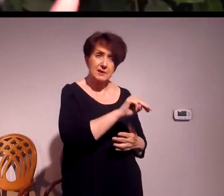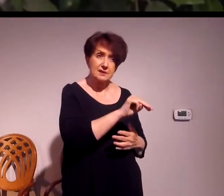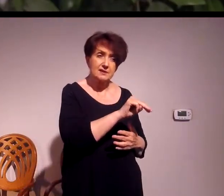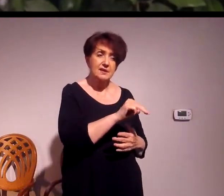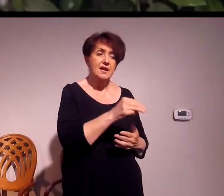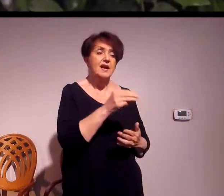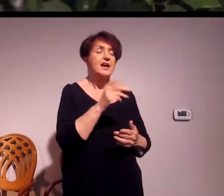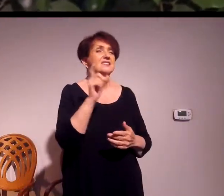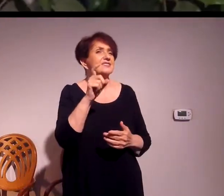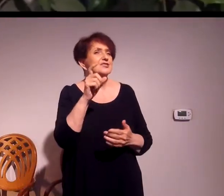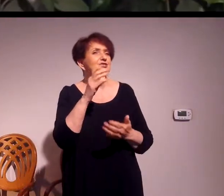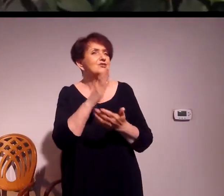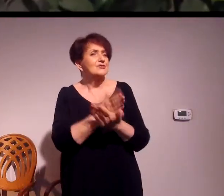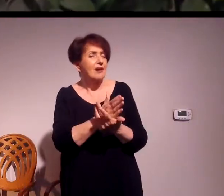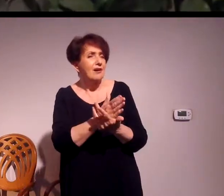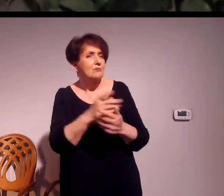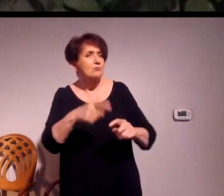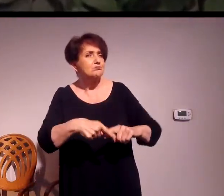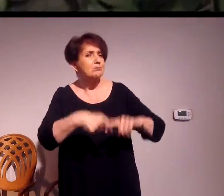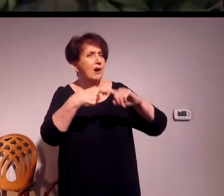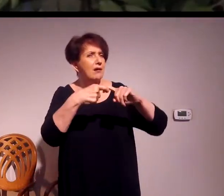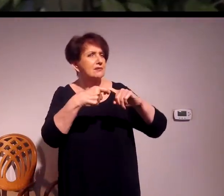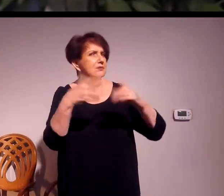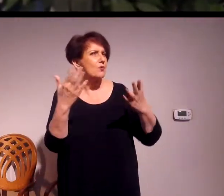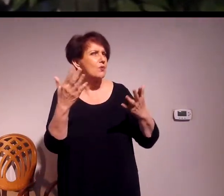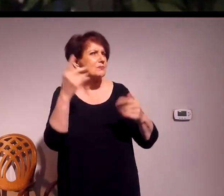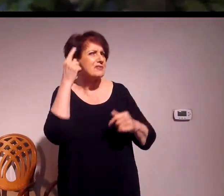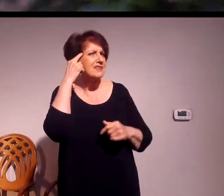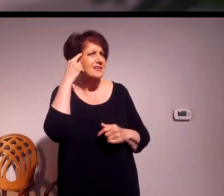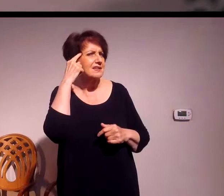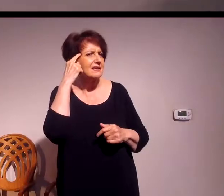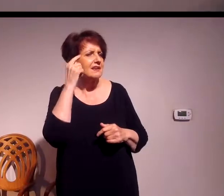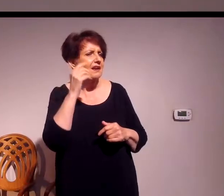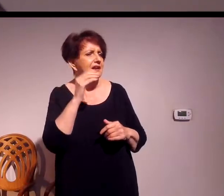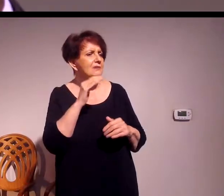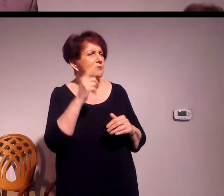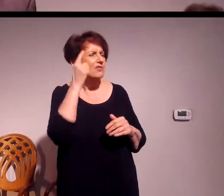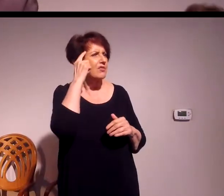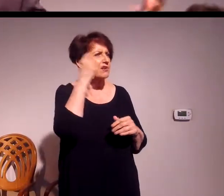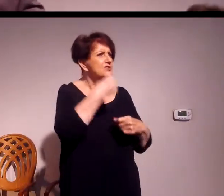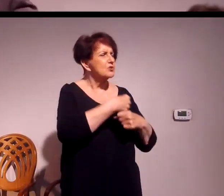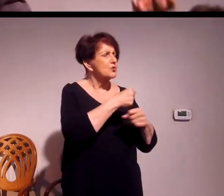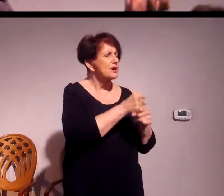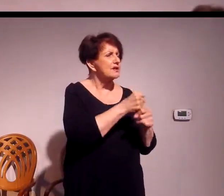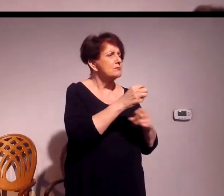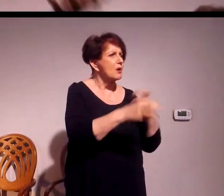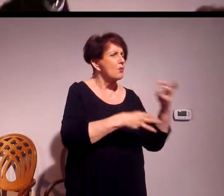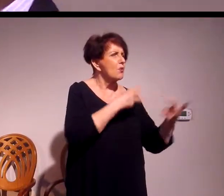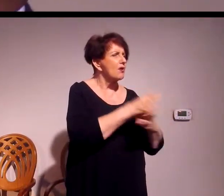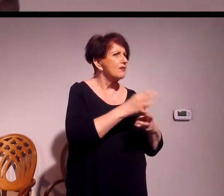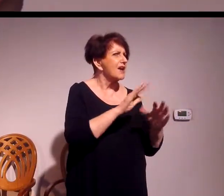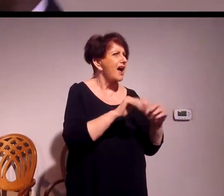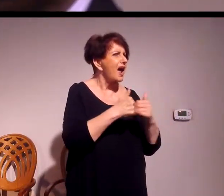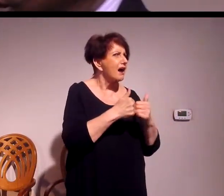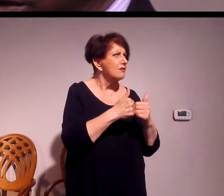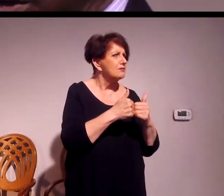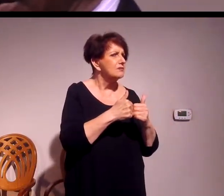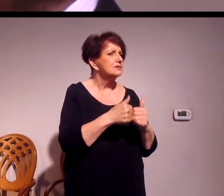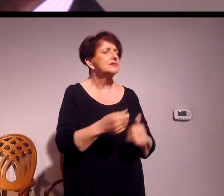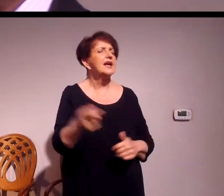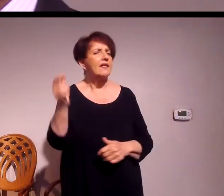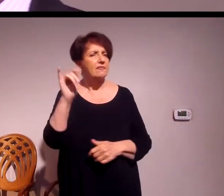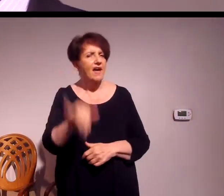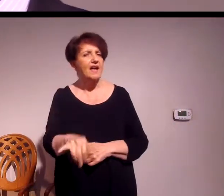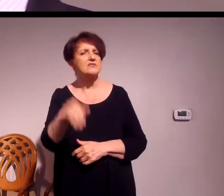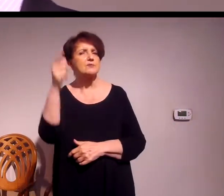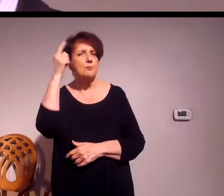see, what am I thinking? What are my thoughts? And how are my thoughts creating my world? That's being mindful,